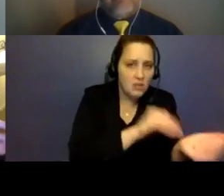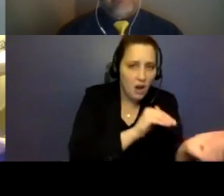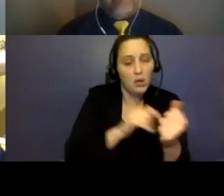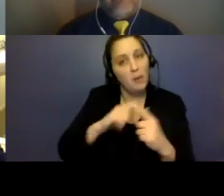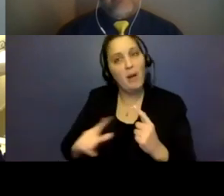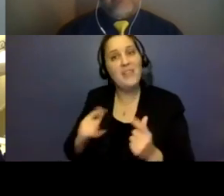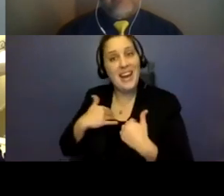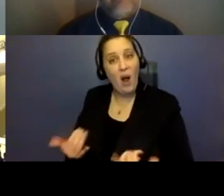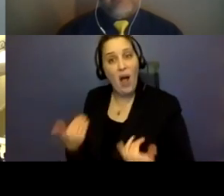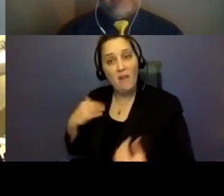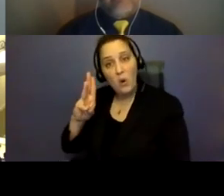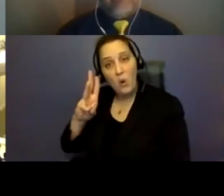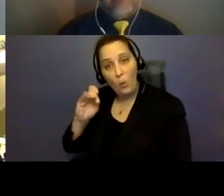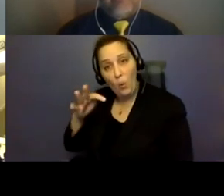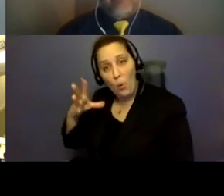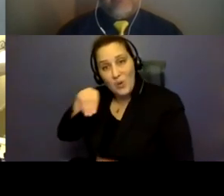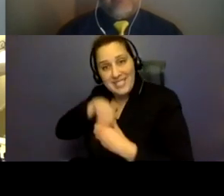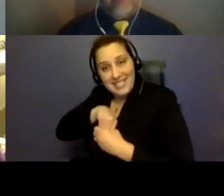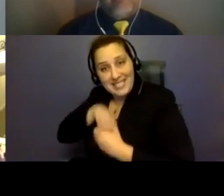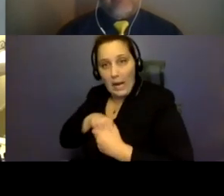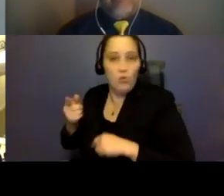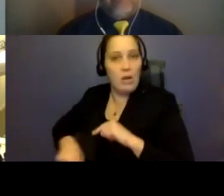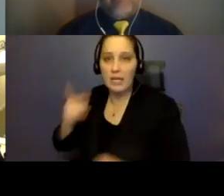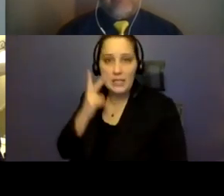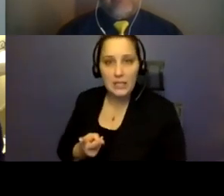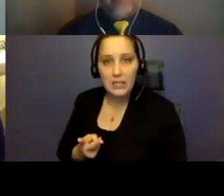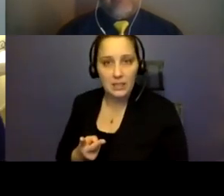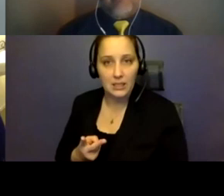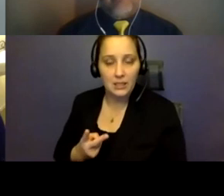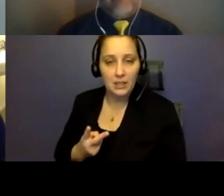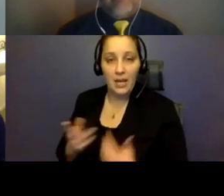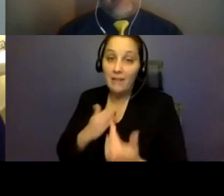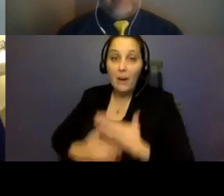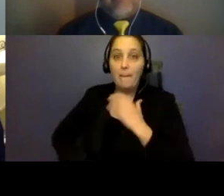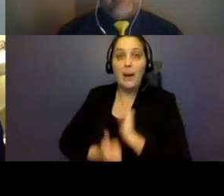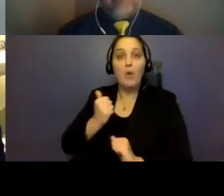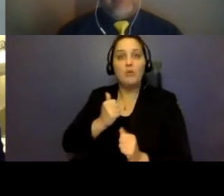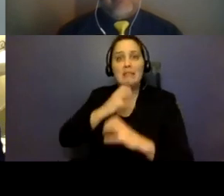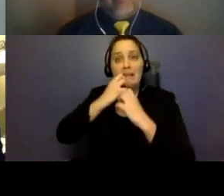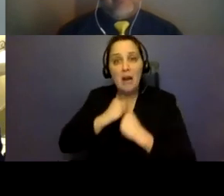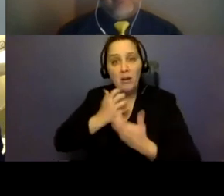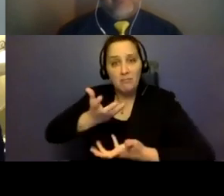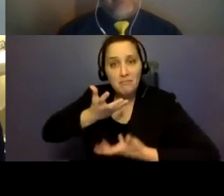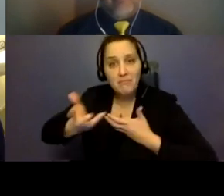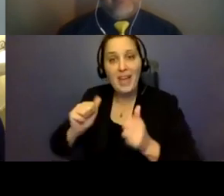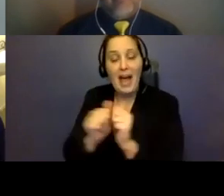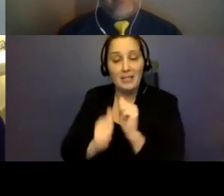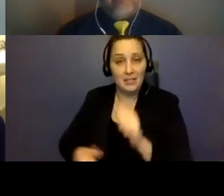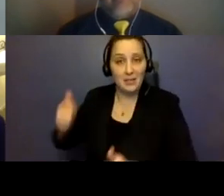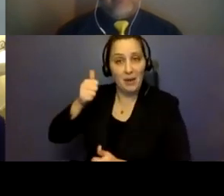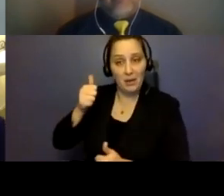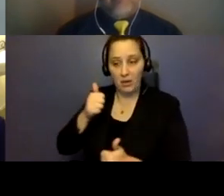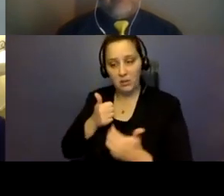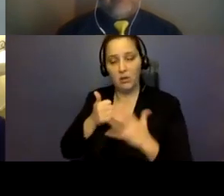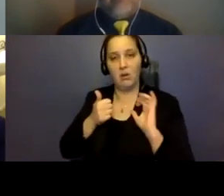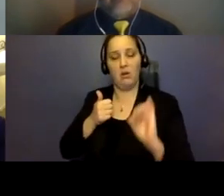was now in my awareness something that was inside that I couldn't see even in my most caring way for as a commander. And I began